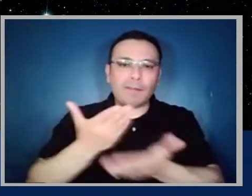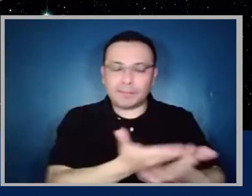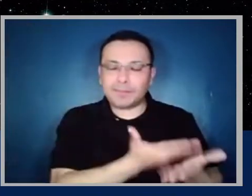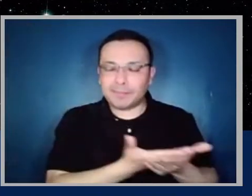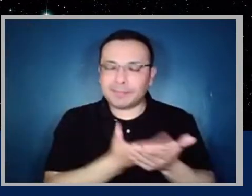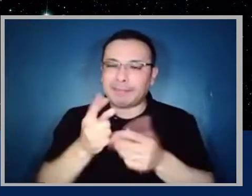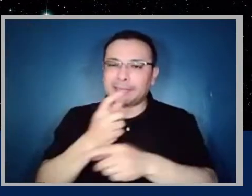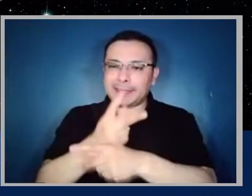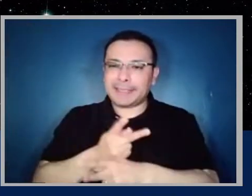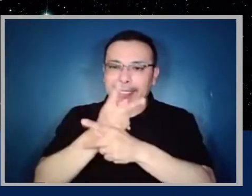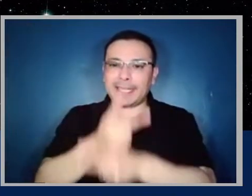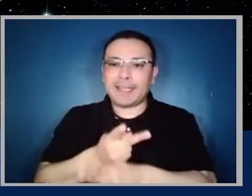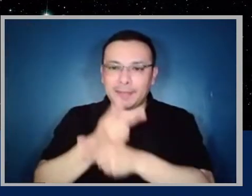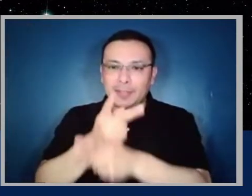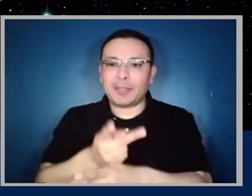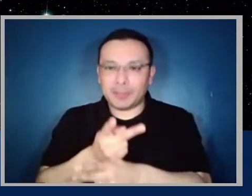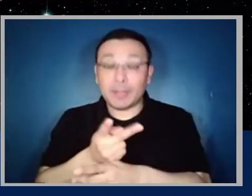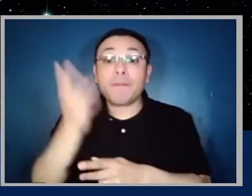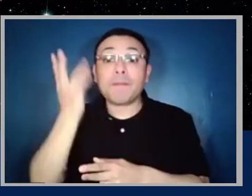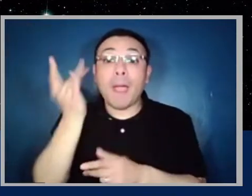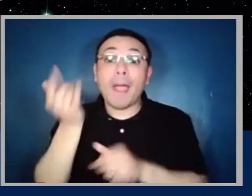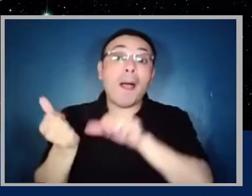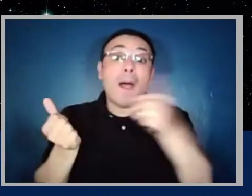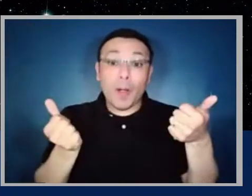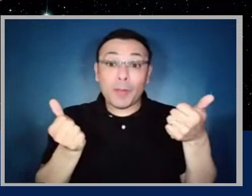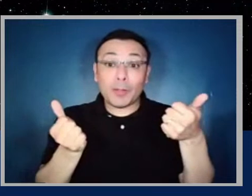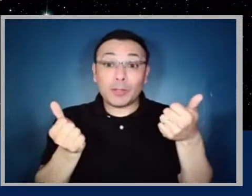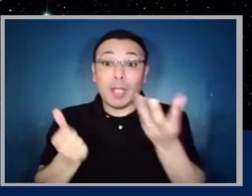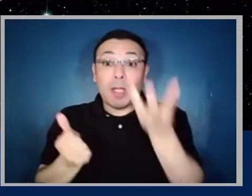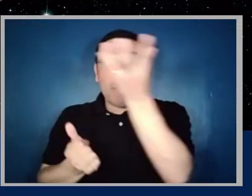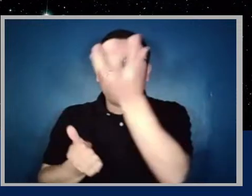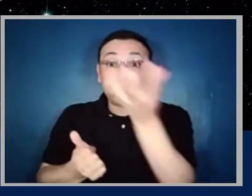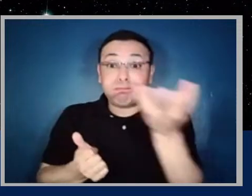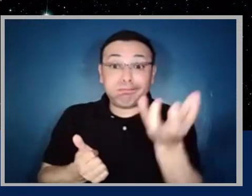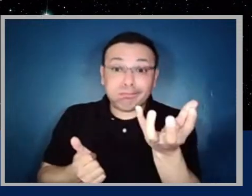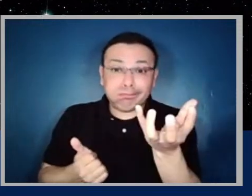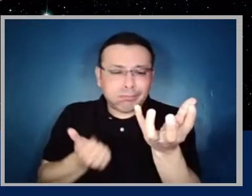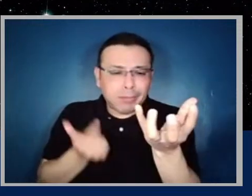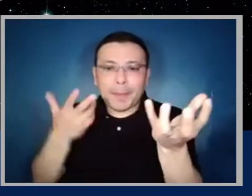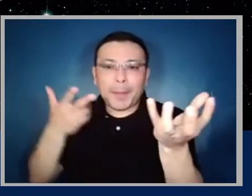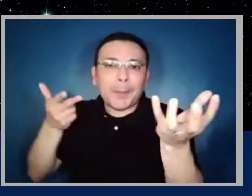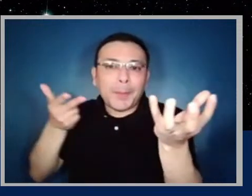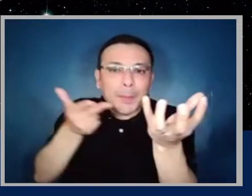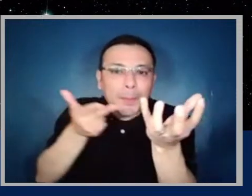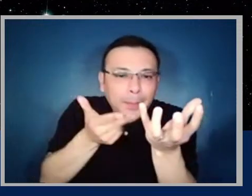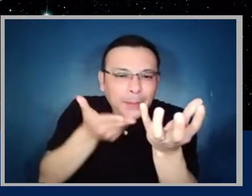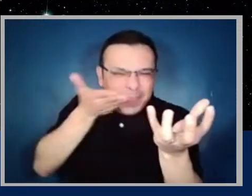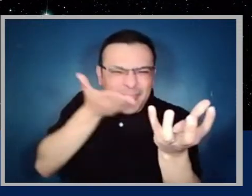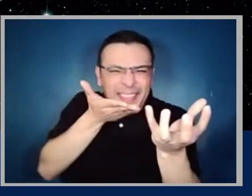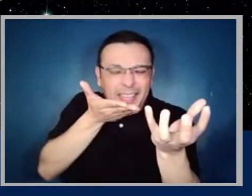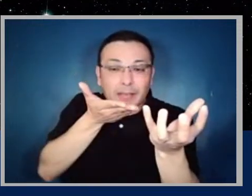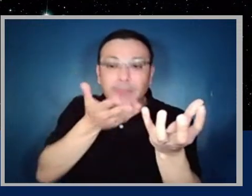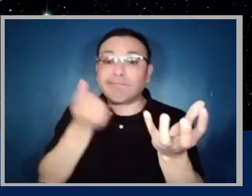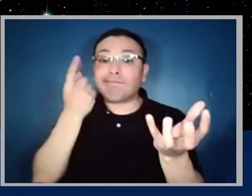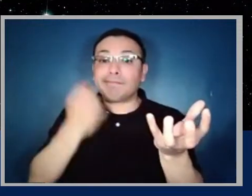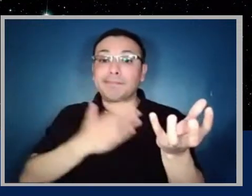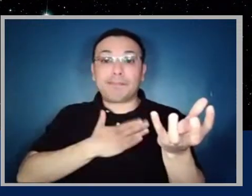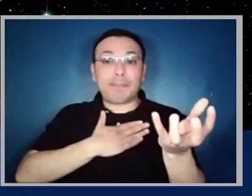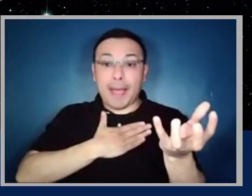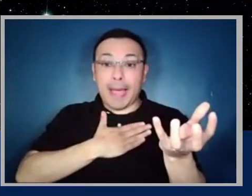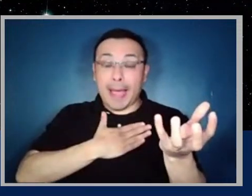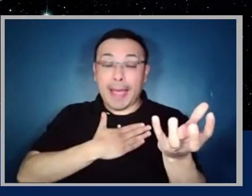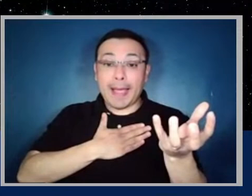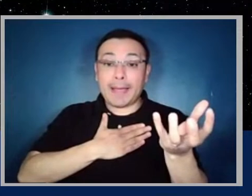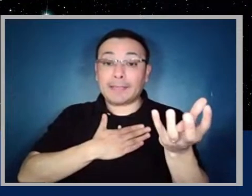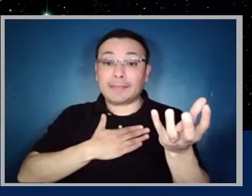they're almost right there as the capsule's coming down. We don't have that luxury. We have to be a certain distance away